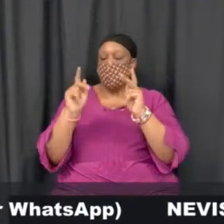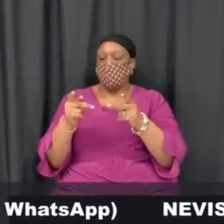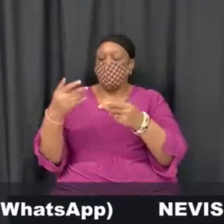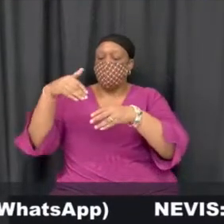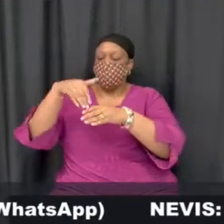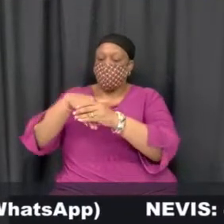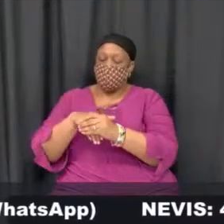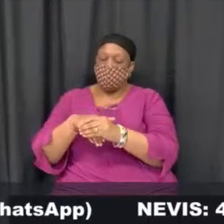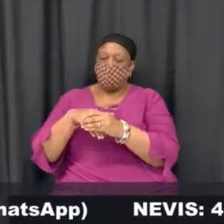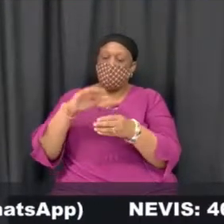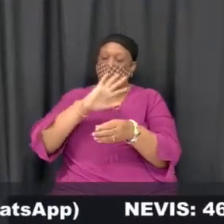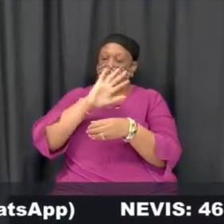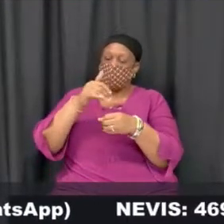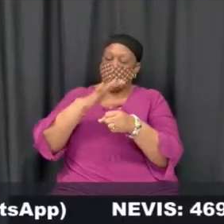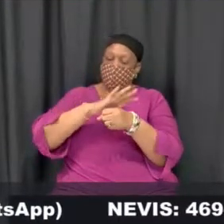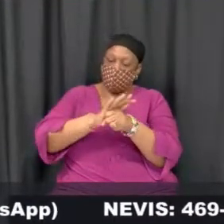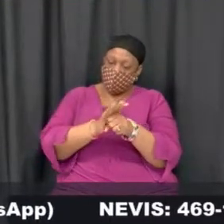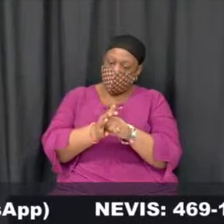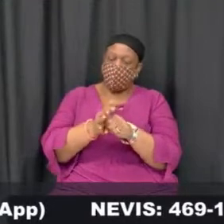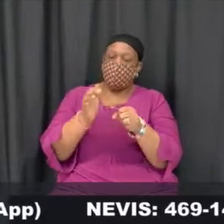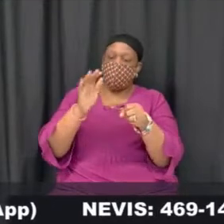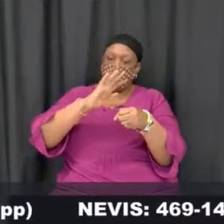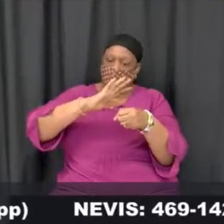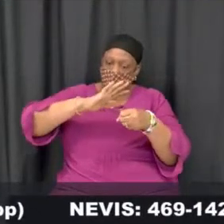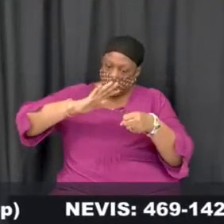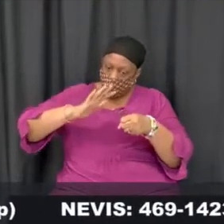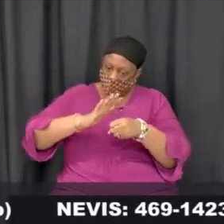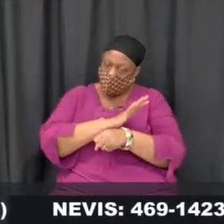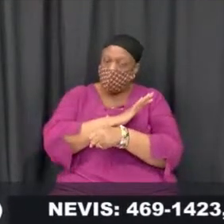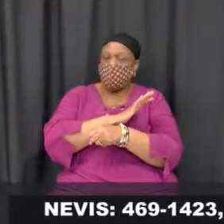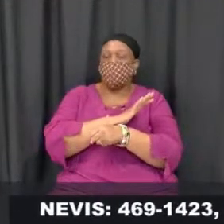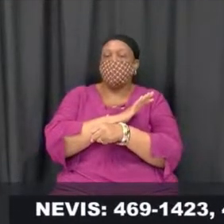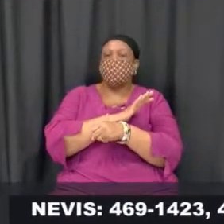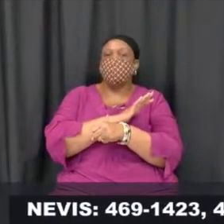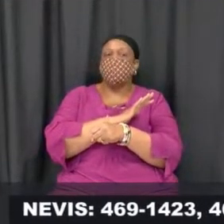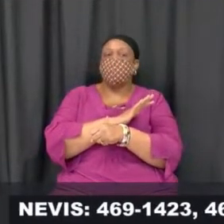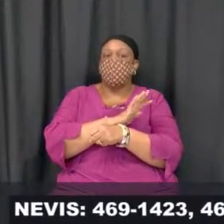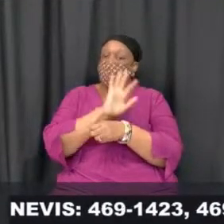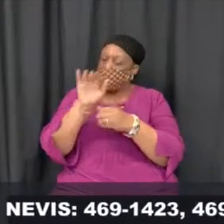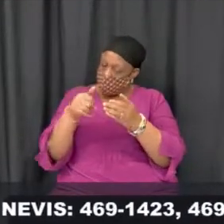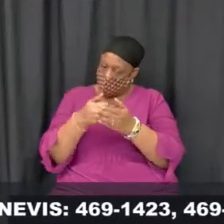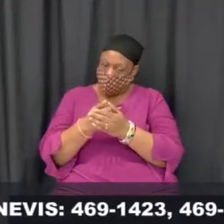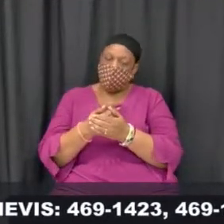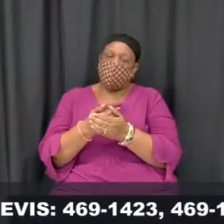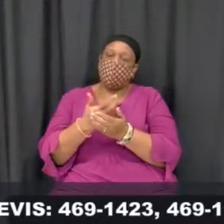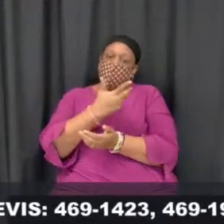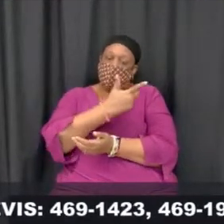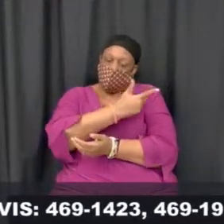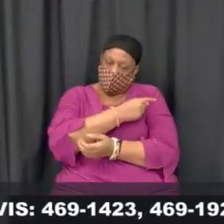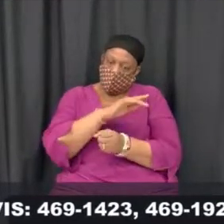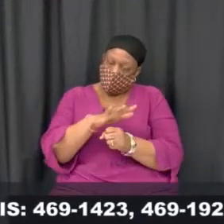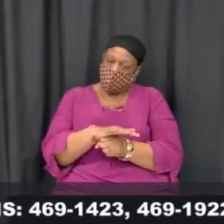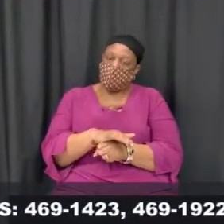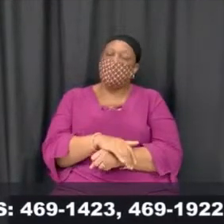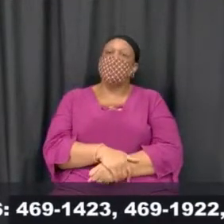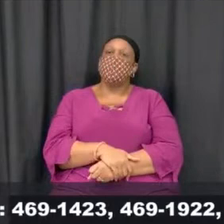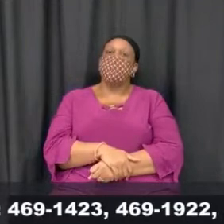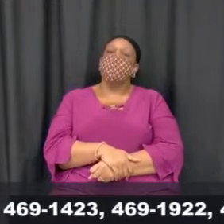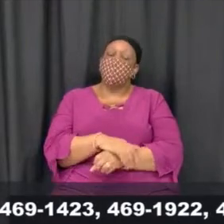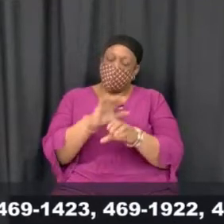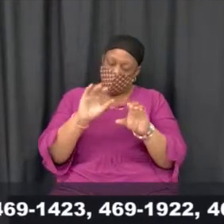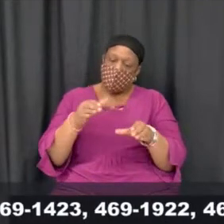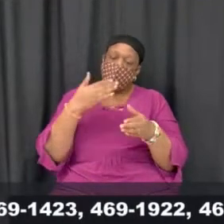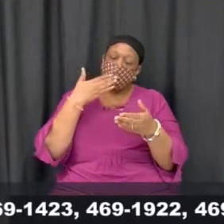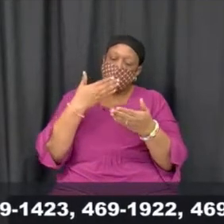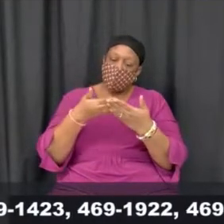the CPL who are vaccinated, we know that the chance of getting a super spreader event emerging from this is